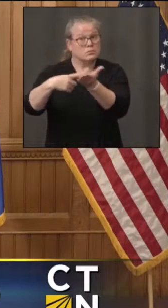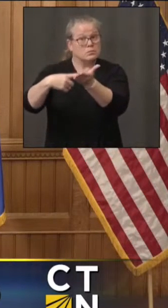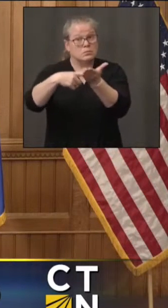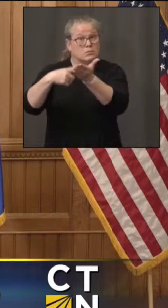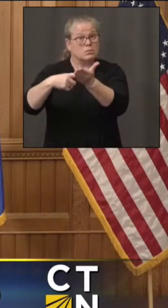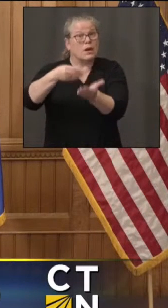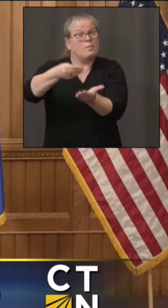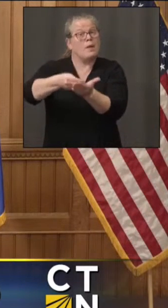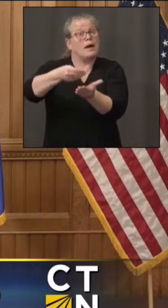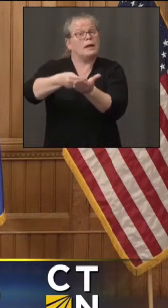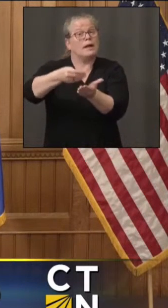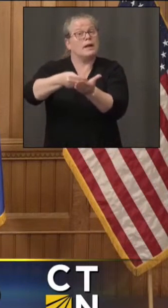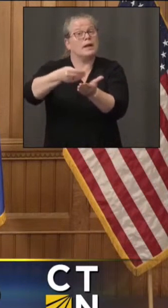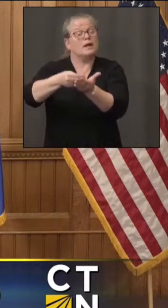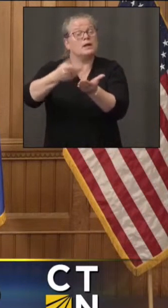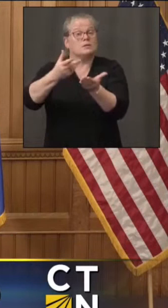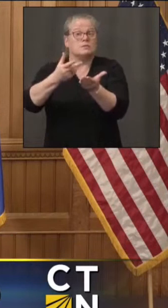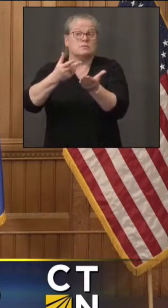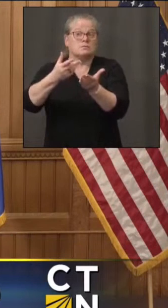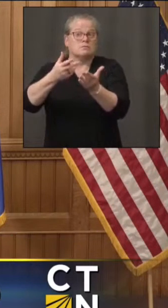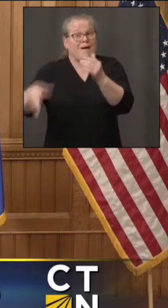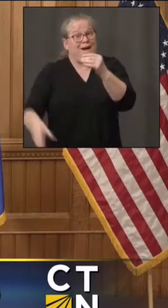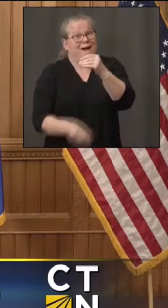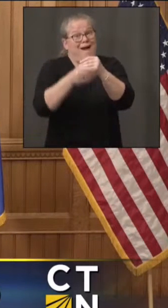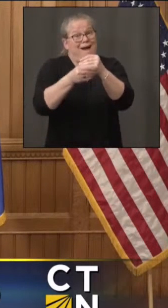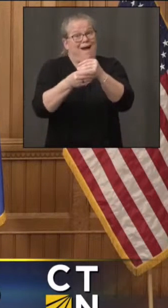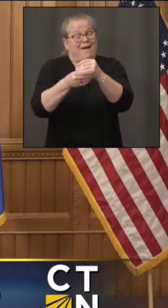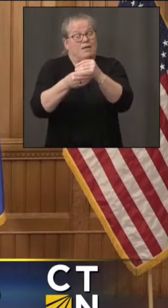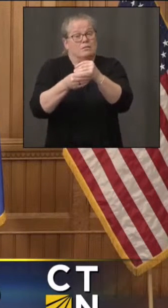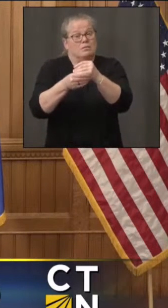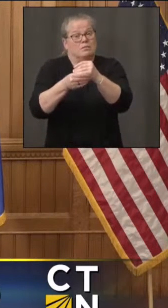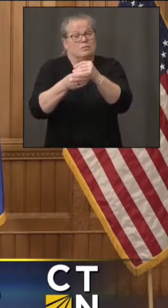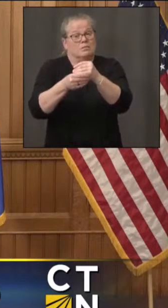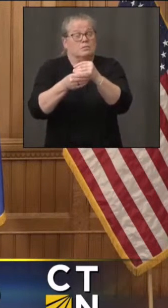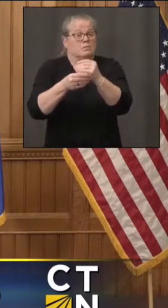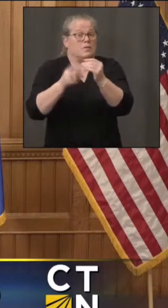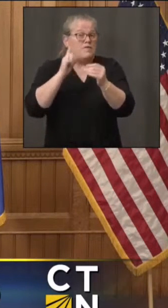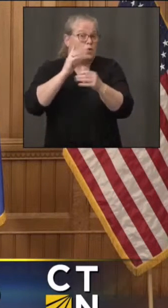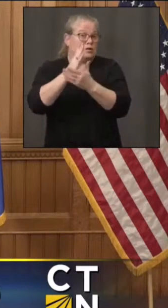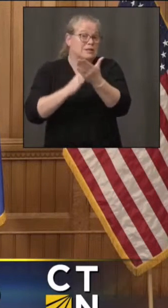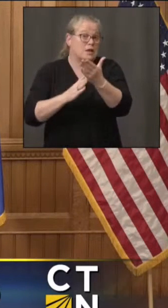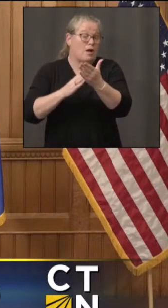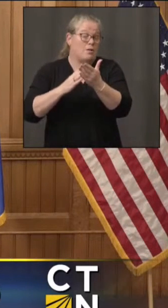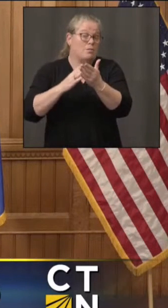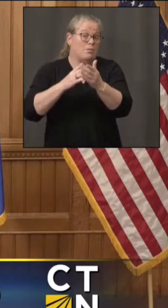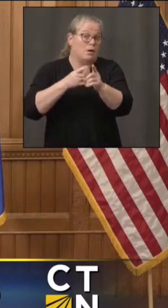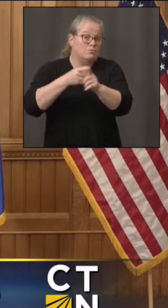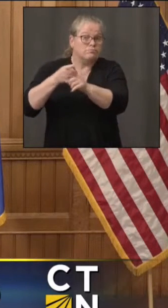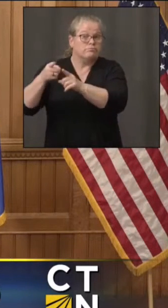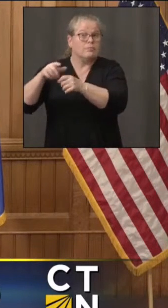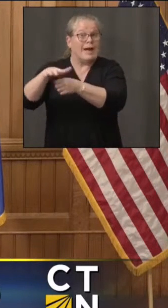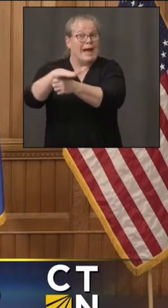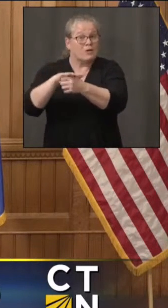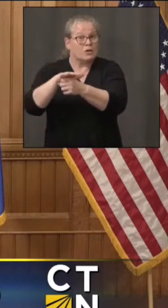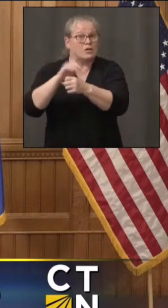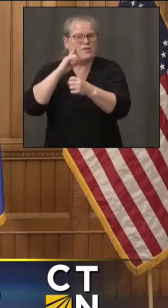into the budget, some additional spending in some key areas for this fiscal year, not for the biennium to come?